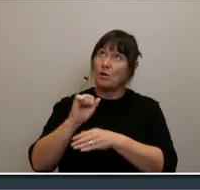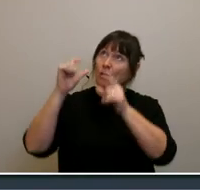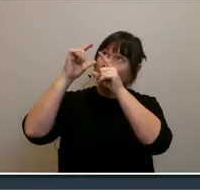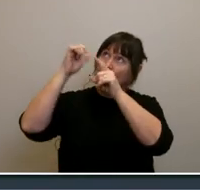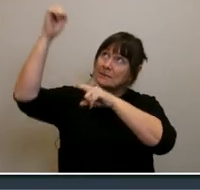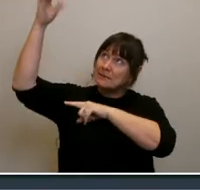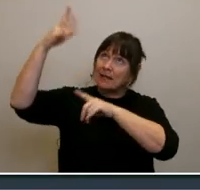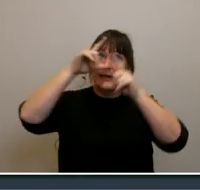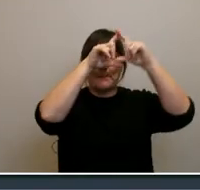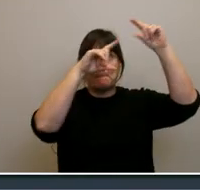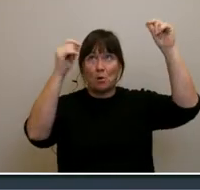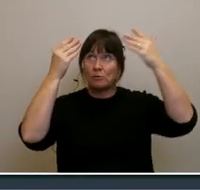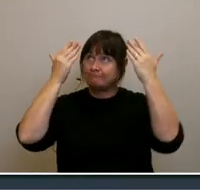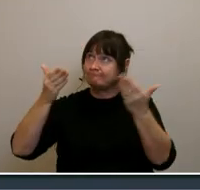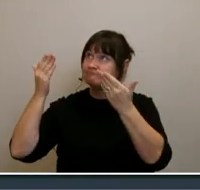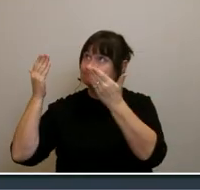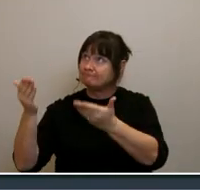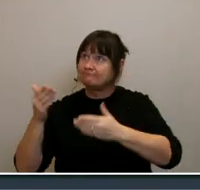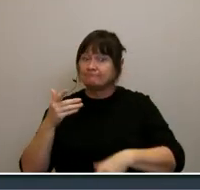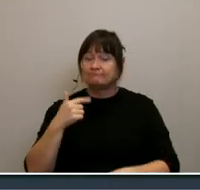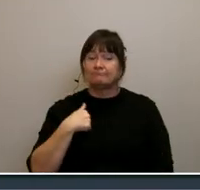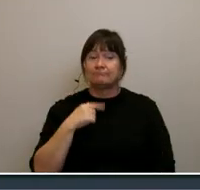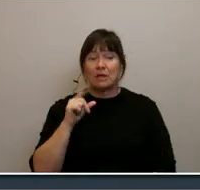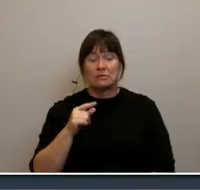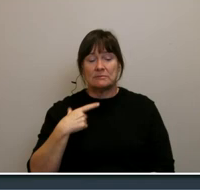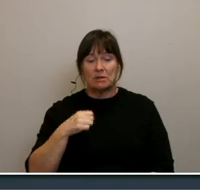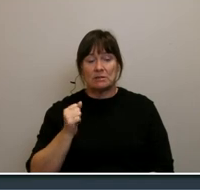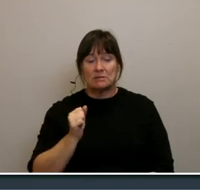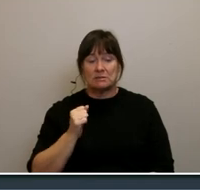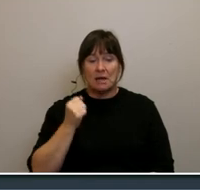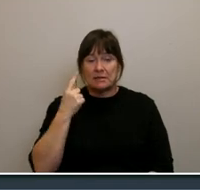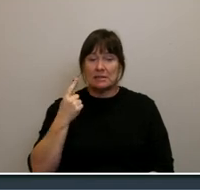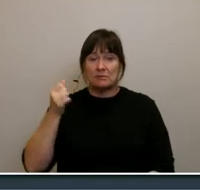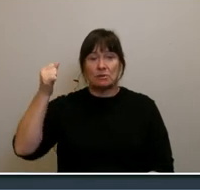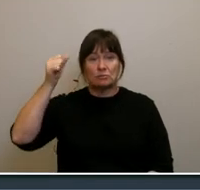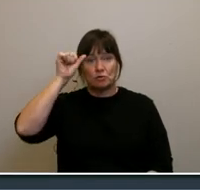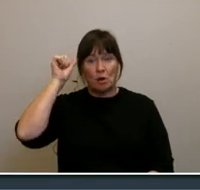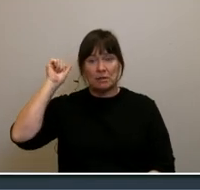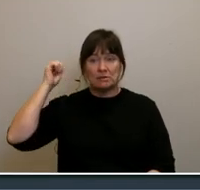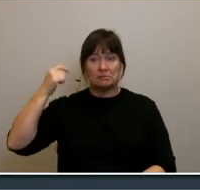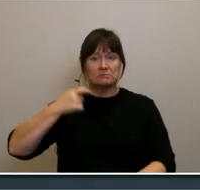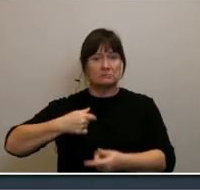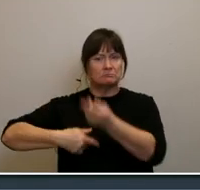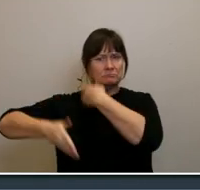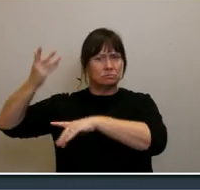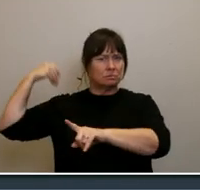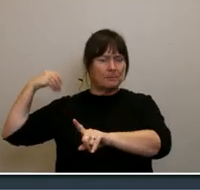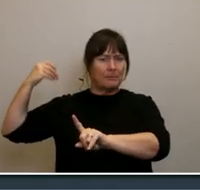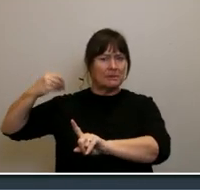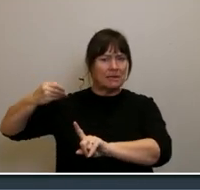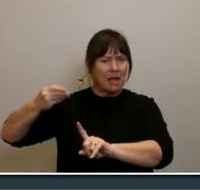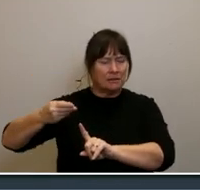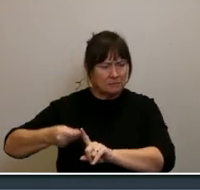moon. I do this because I understand, through knowledge passed down from my long ago ancestors in the Northern